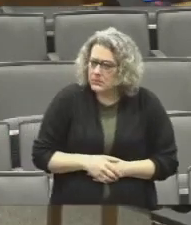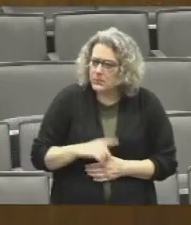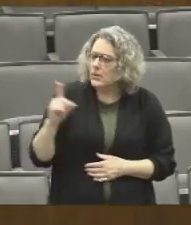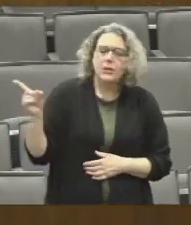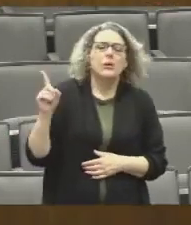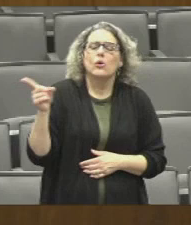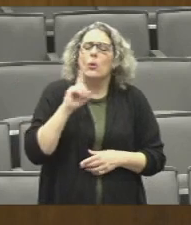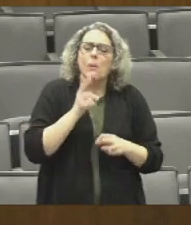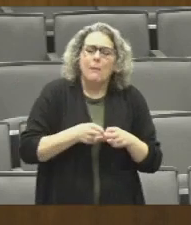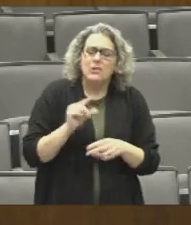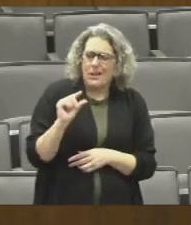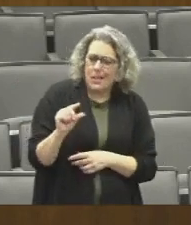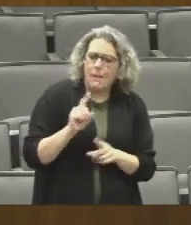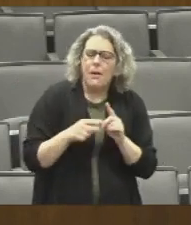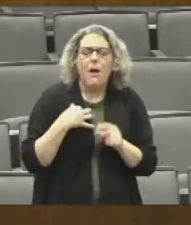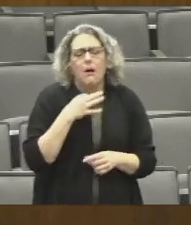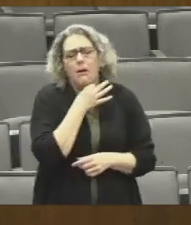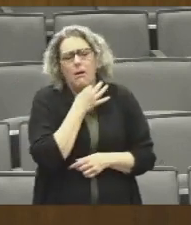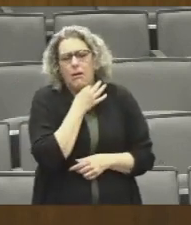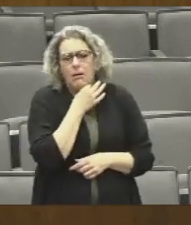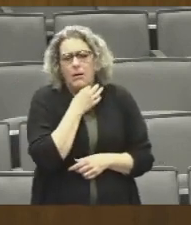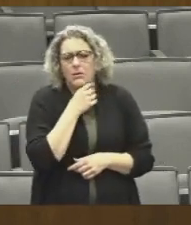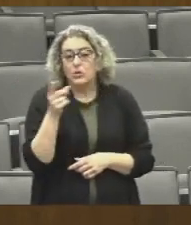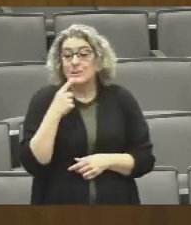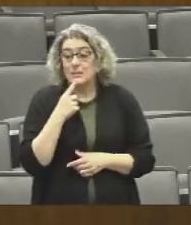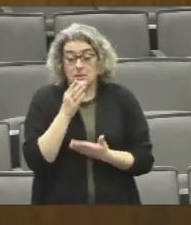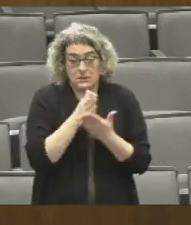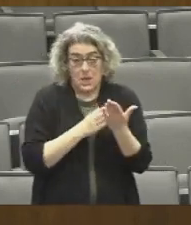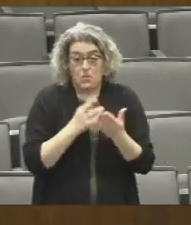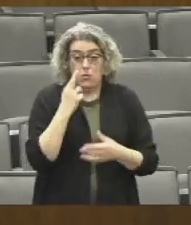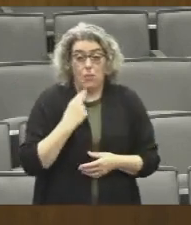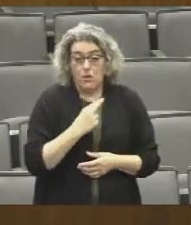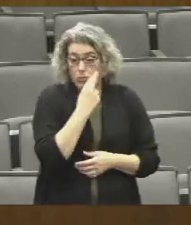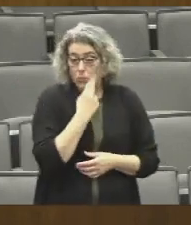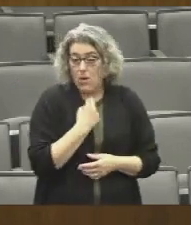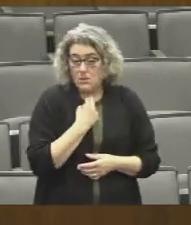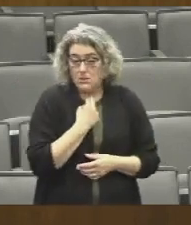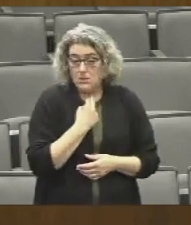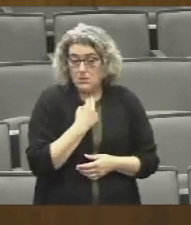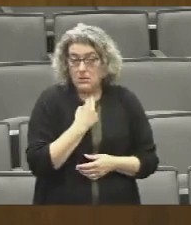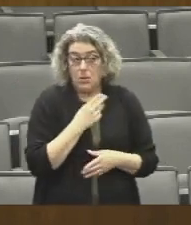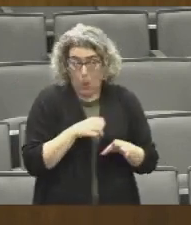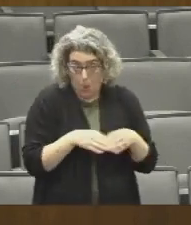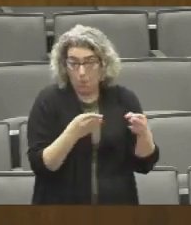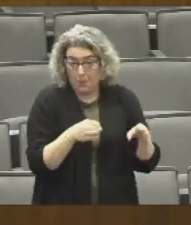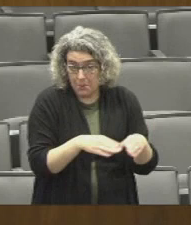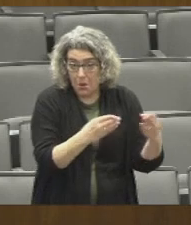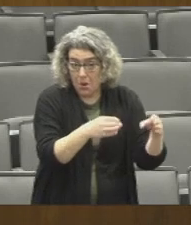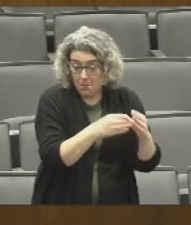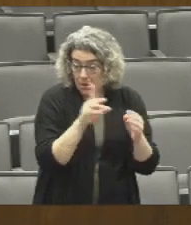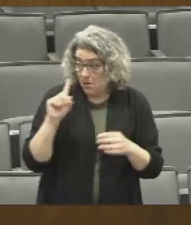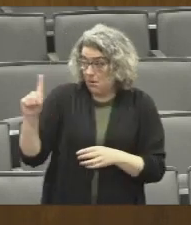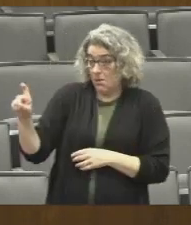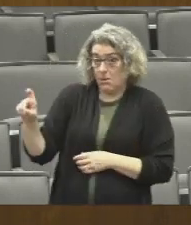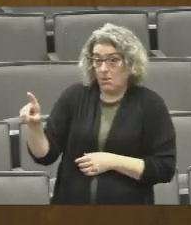I think you mentioned a little bit, but I'm just curious, now that some of these restaurants are opening, are we